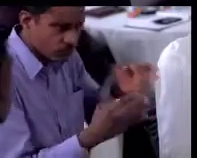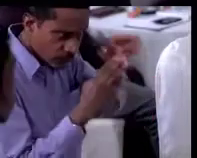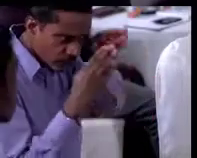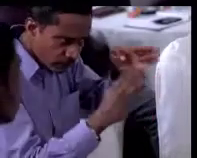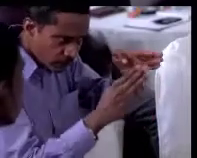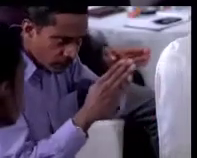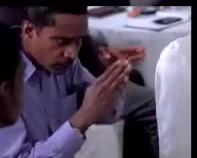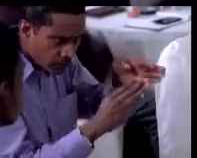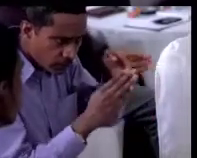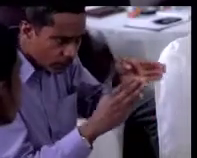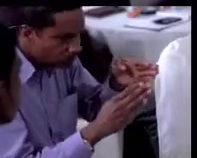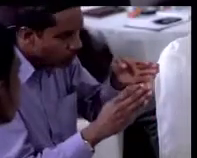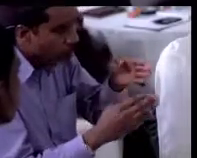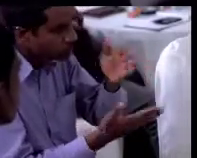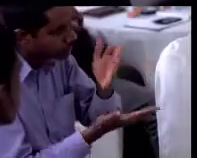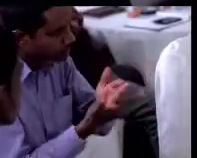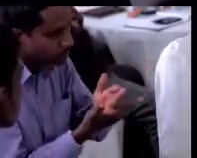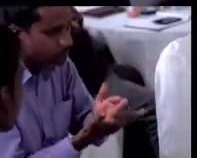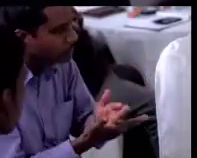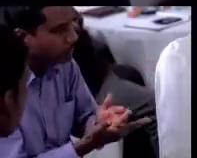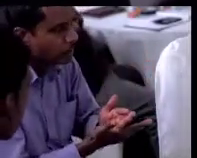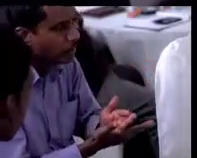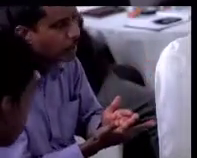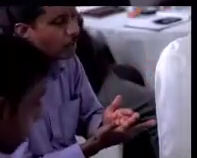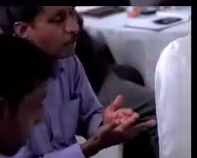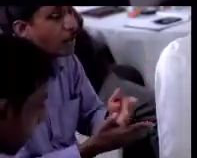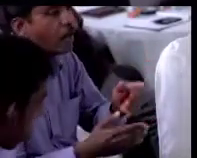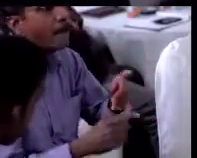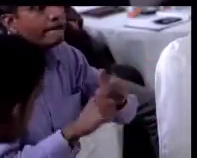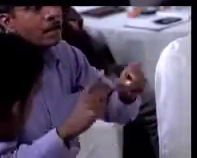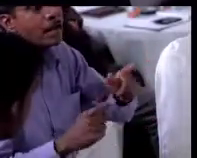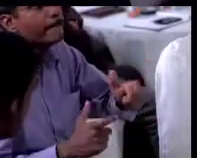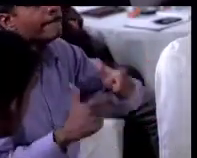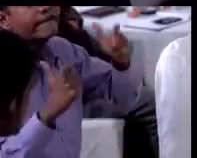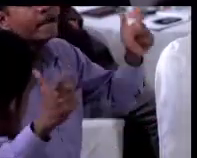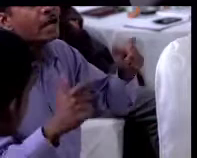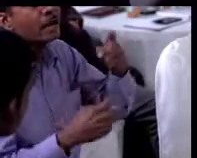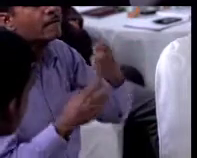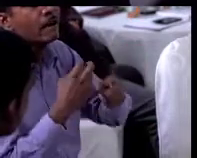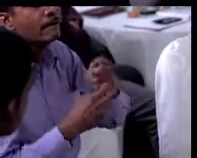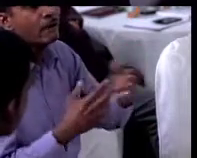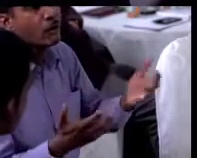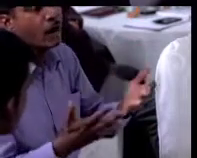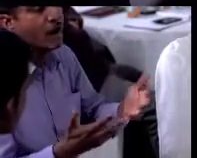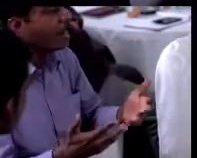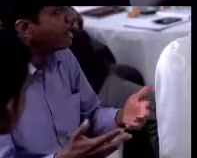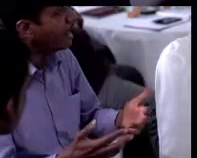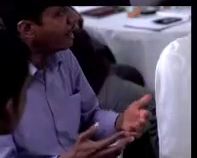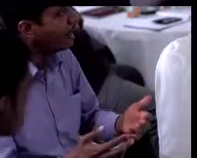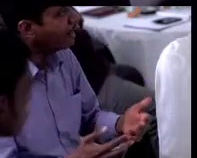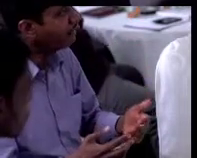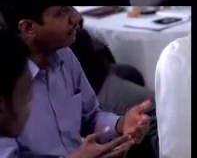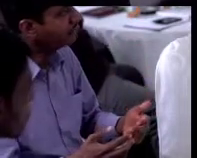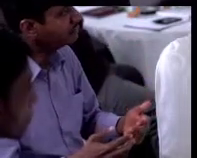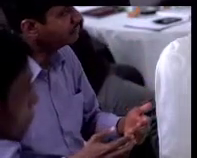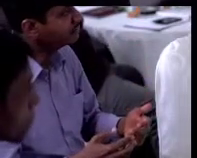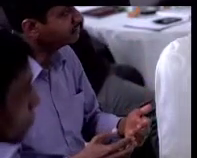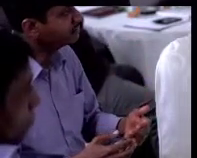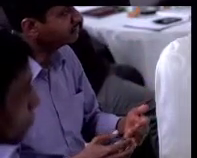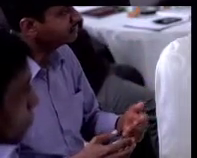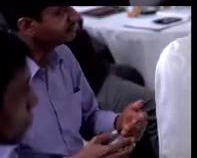and not letting anything basically stop me. And by anything, I would say our biggest stumbling block was when our